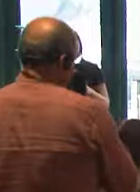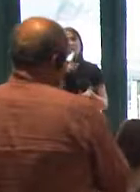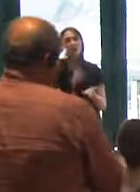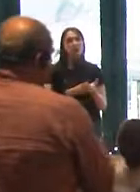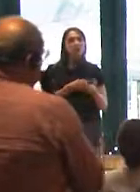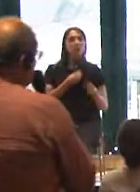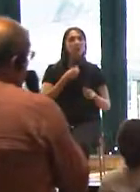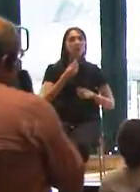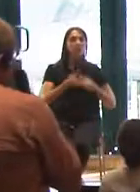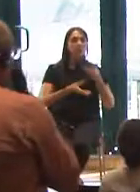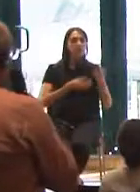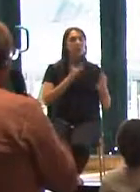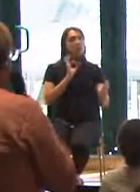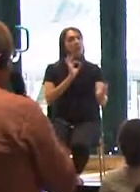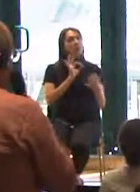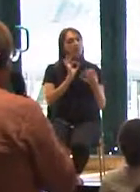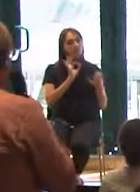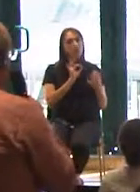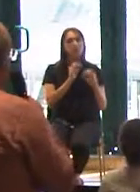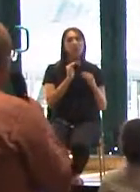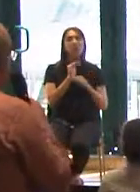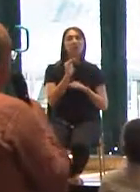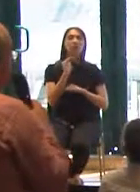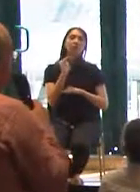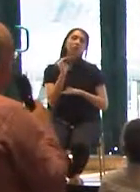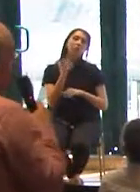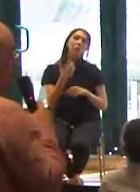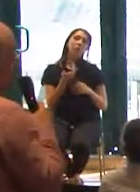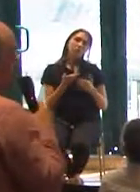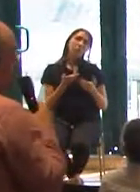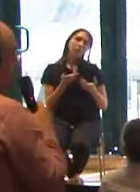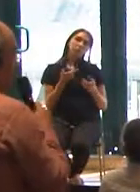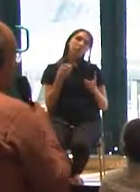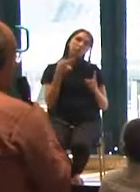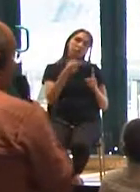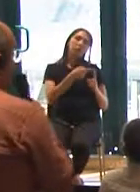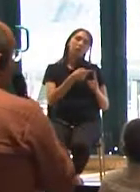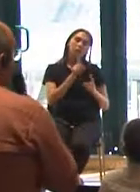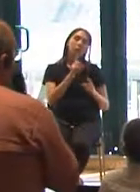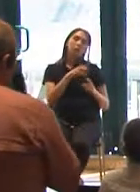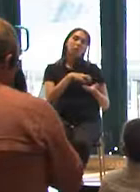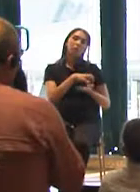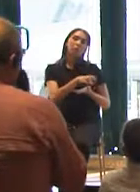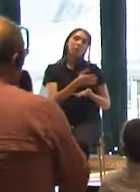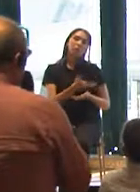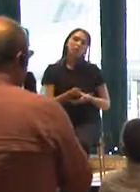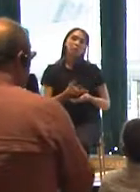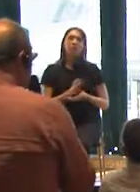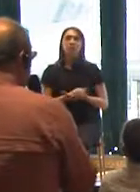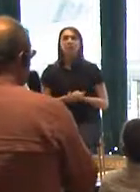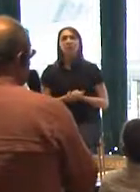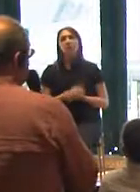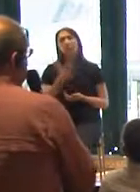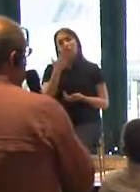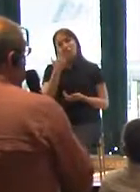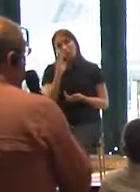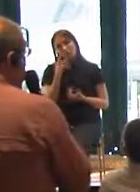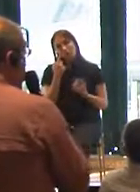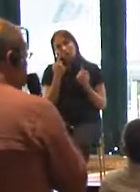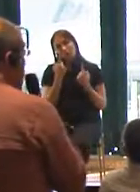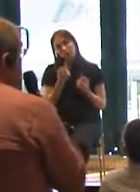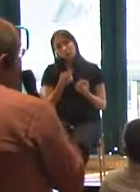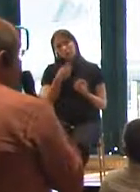regimes and on the other hand we have more democratic regimes that would embrace